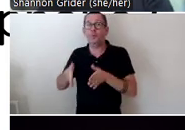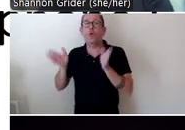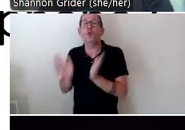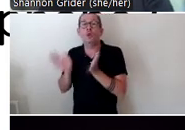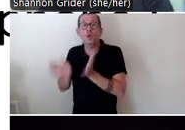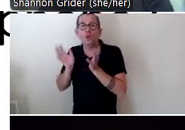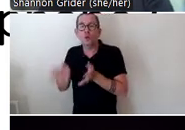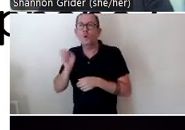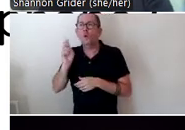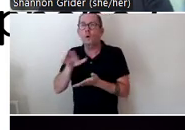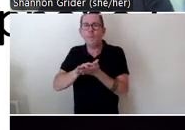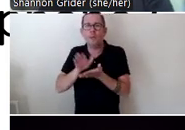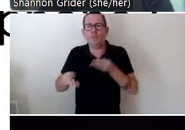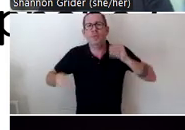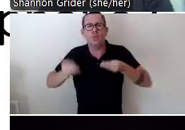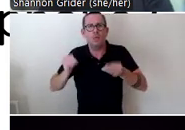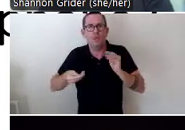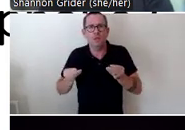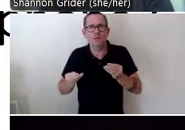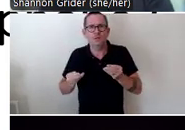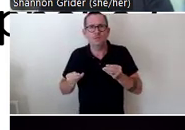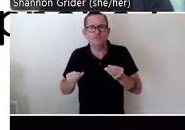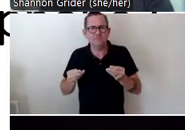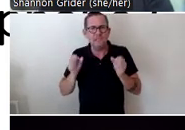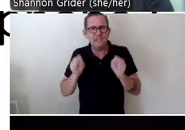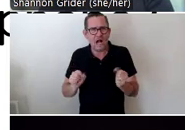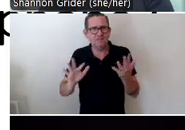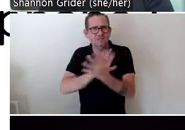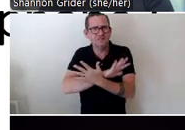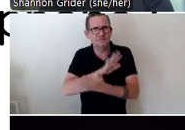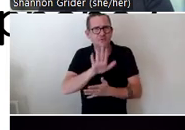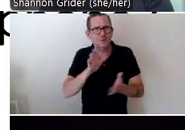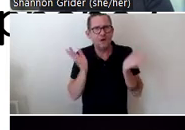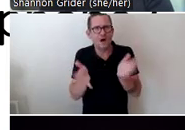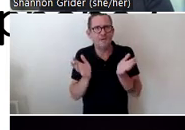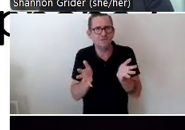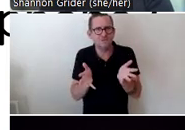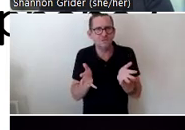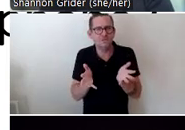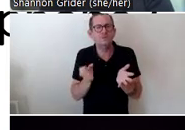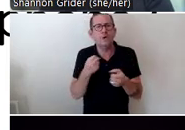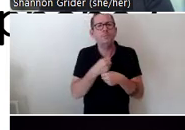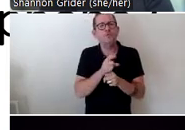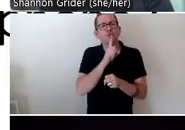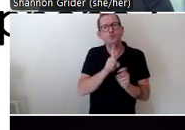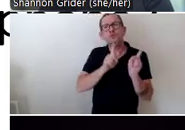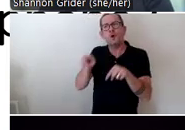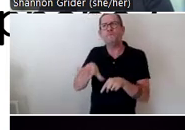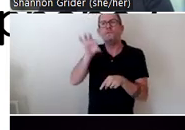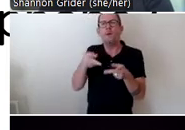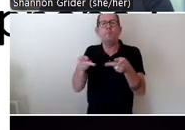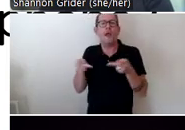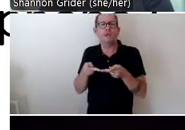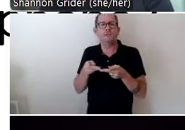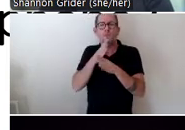and distort what you're saying. Or, if you're in a very busy office or something, maybe try to move to a different area, or